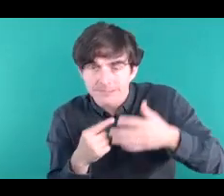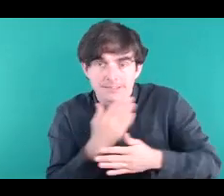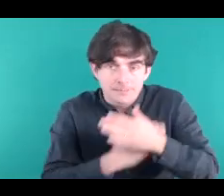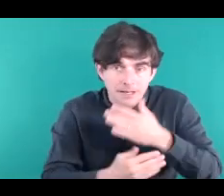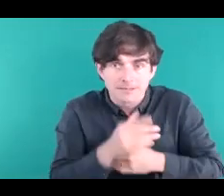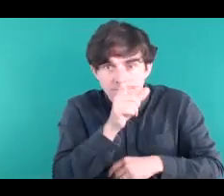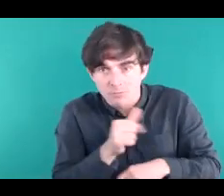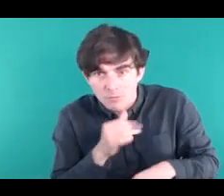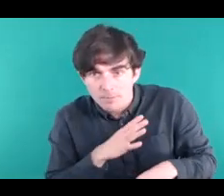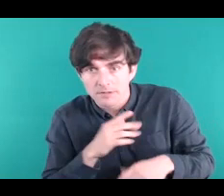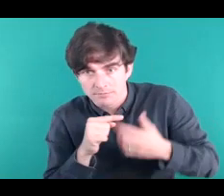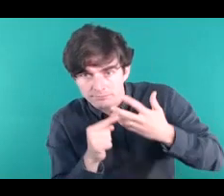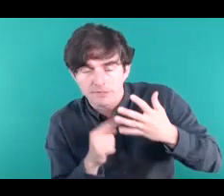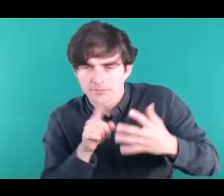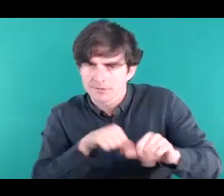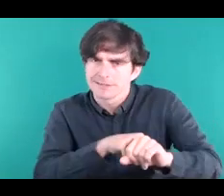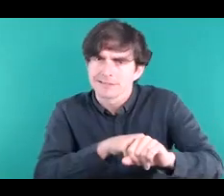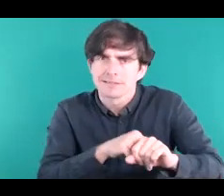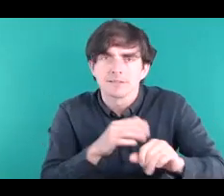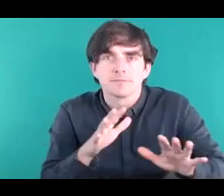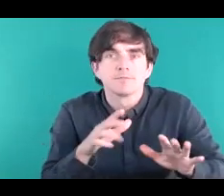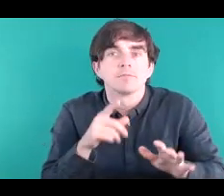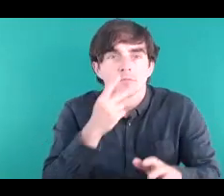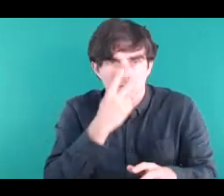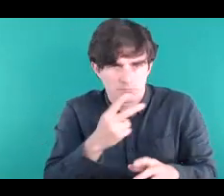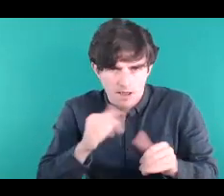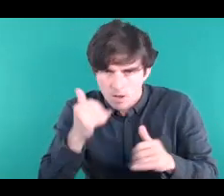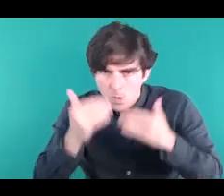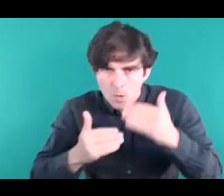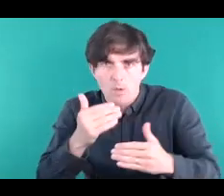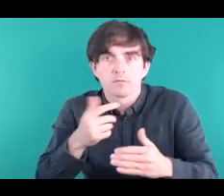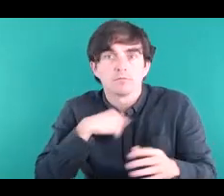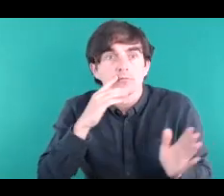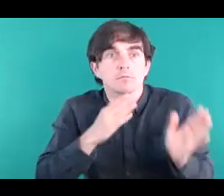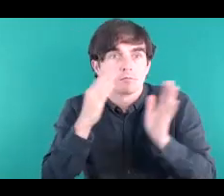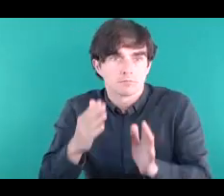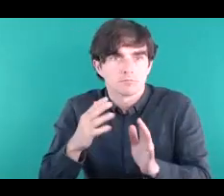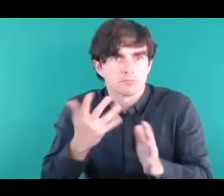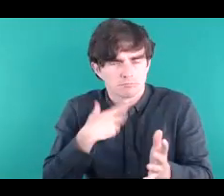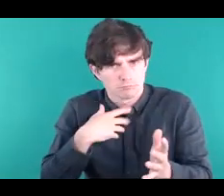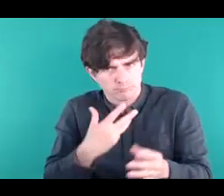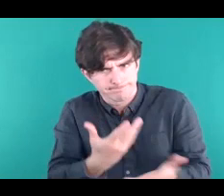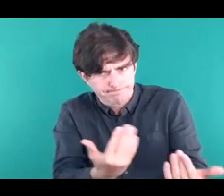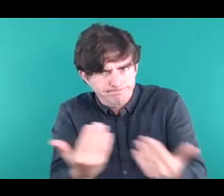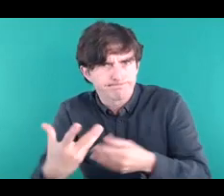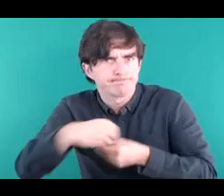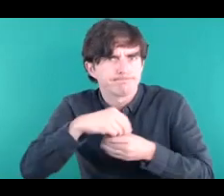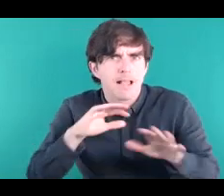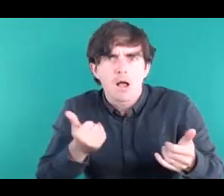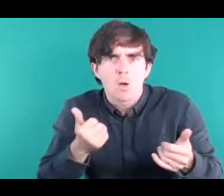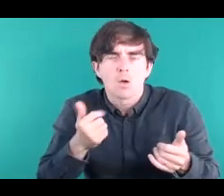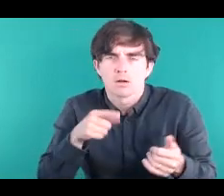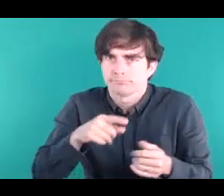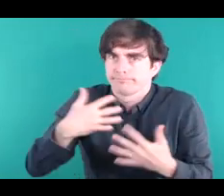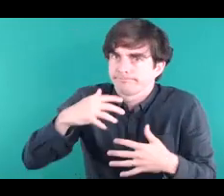on inclusive measures, systems for social protection which automatically